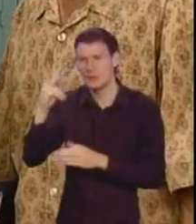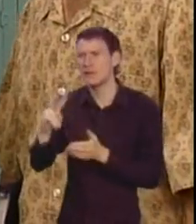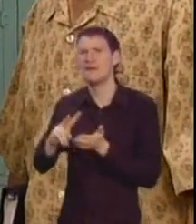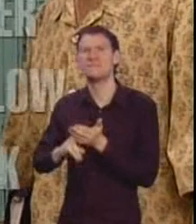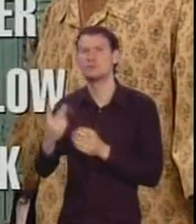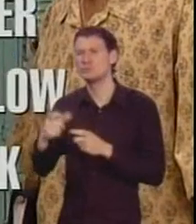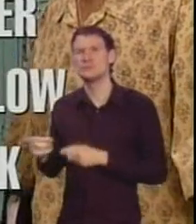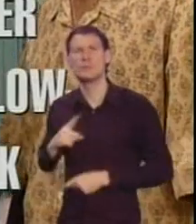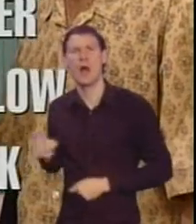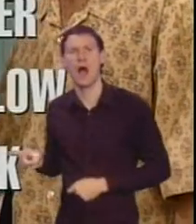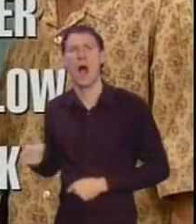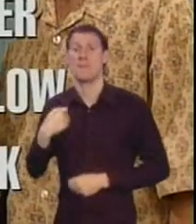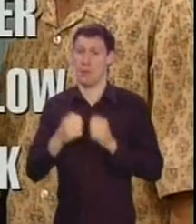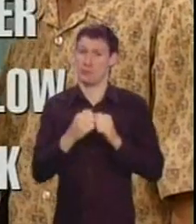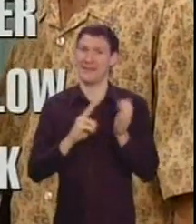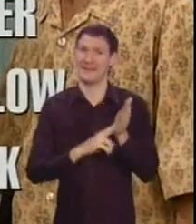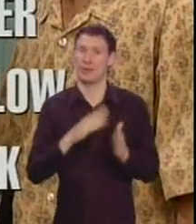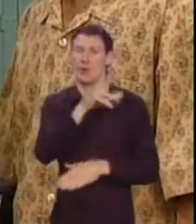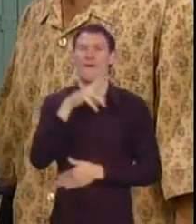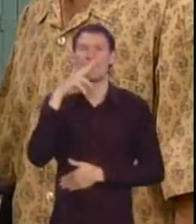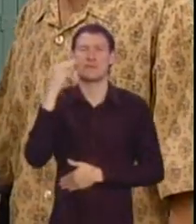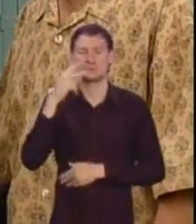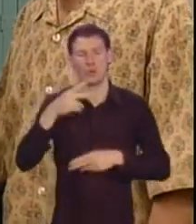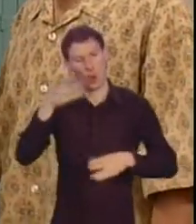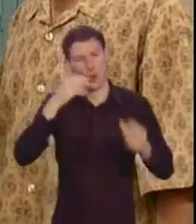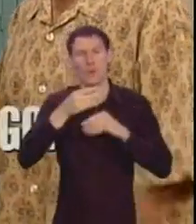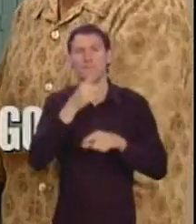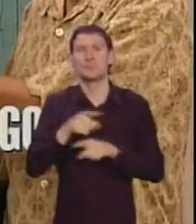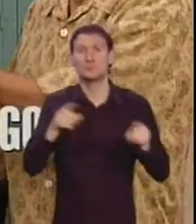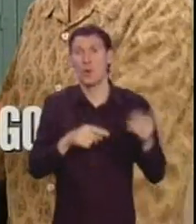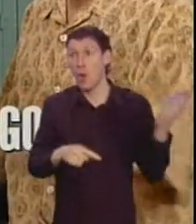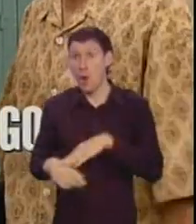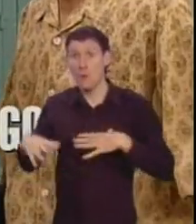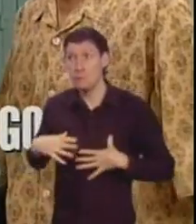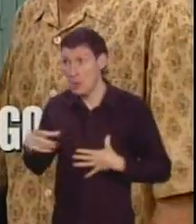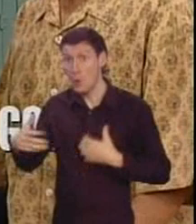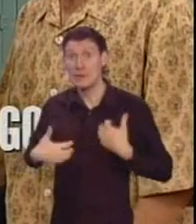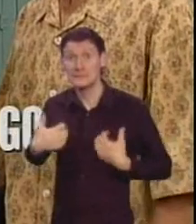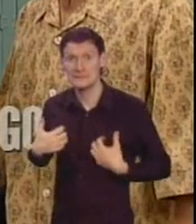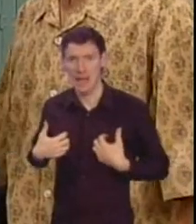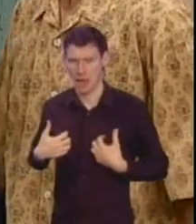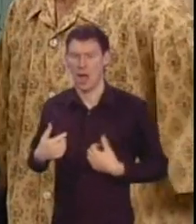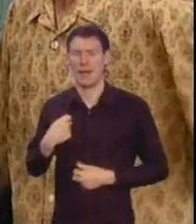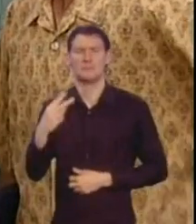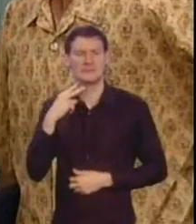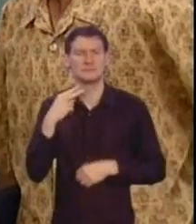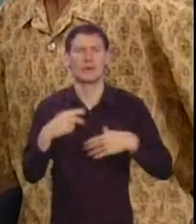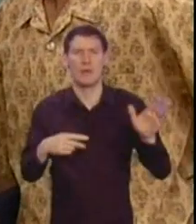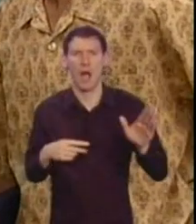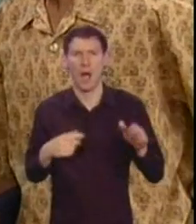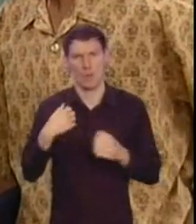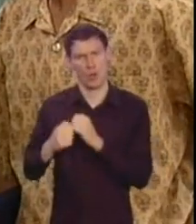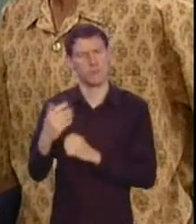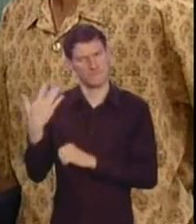for my little brother, Nicky. He's been in France for the last year studying music. Oh, he's coming home on a break. He must be psyched. Yeah, I really miss the guy. My brother and I